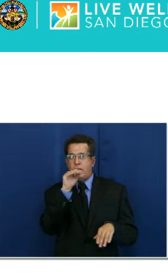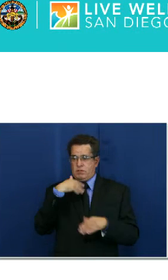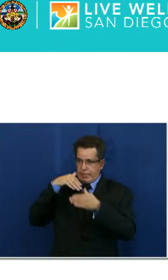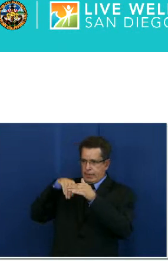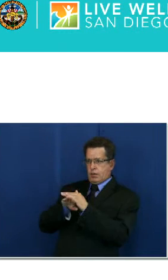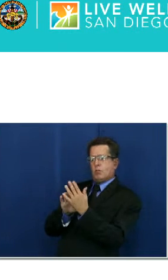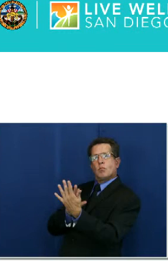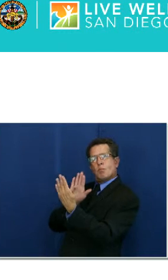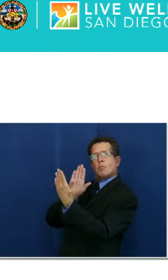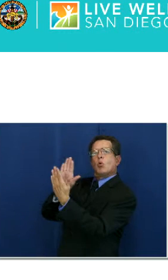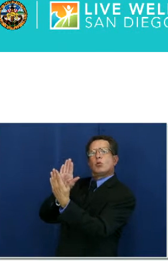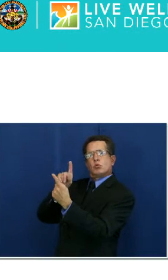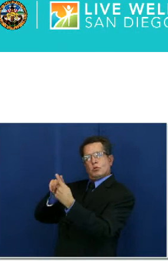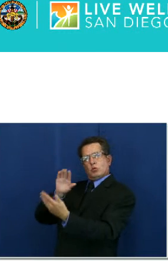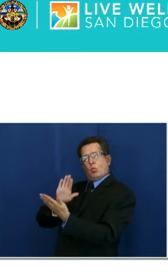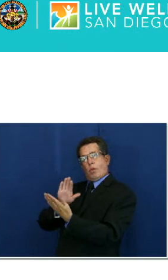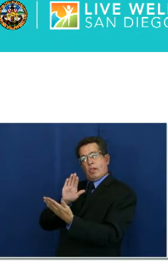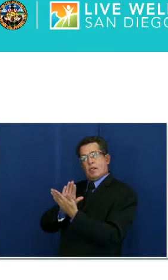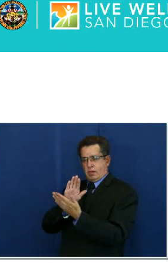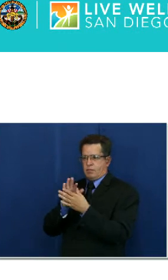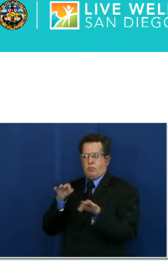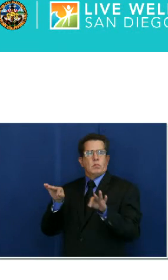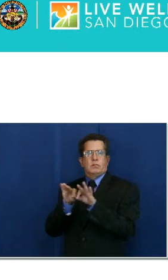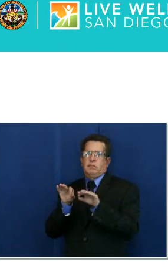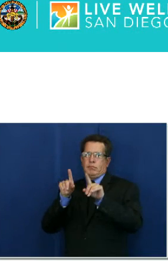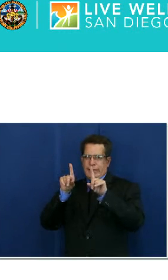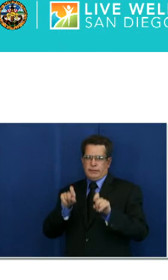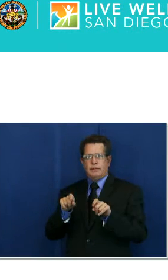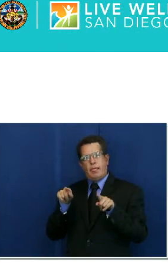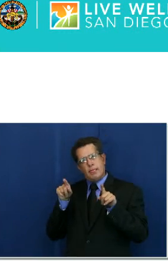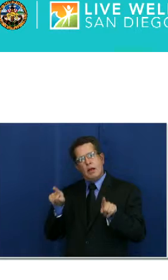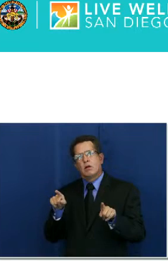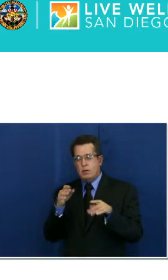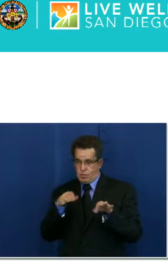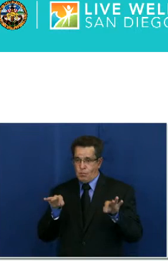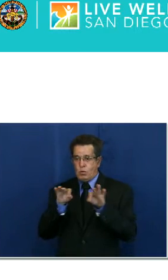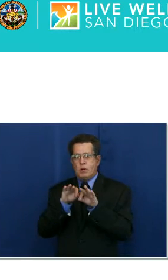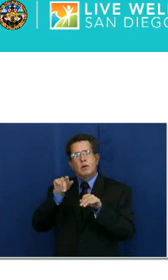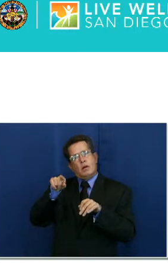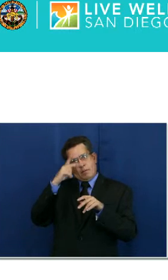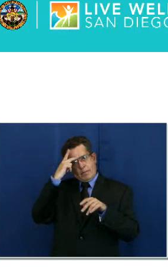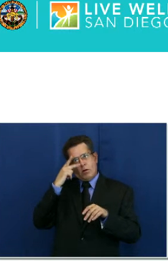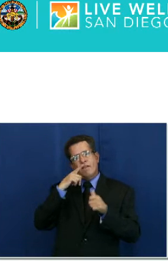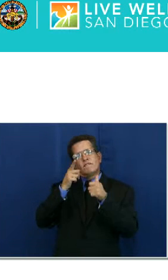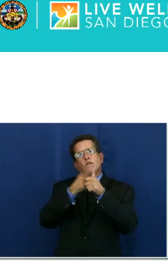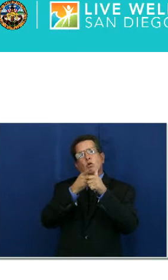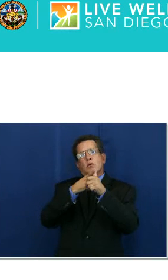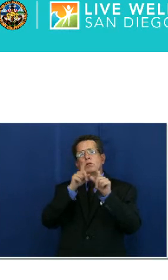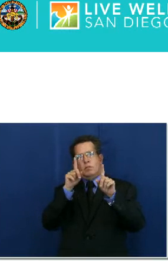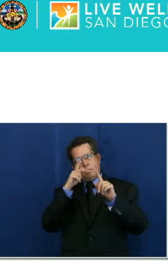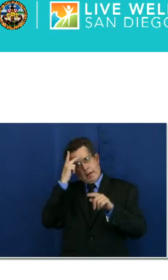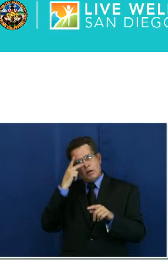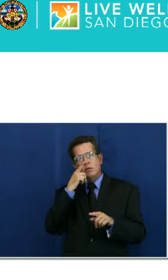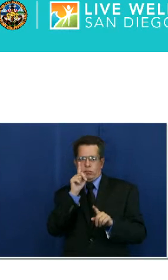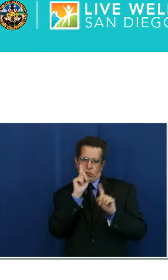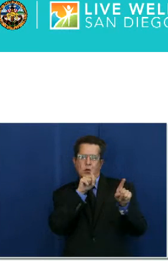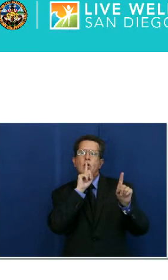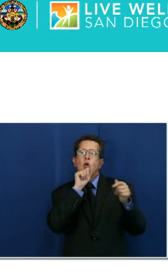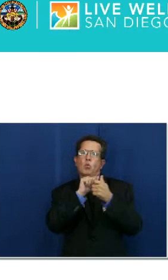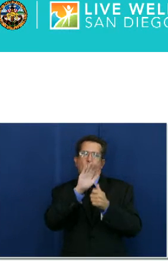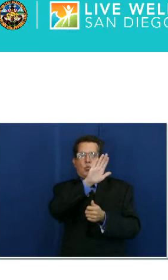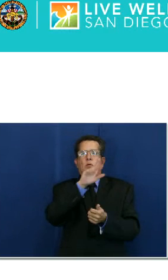discussed. It's always recommended, when we talk about for children, that parents first check and consult with their